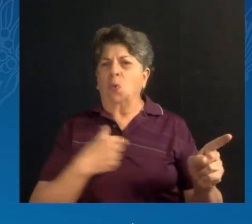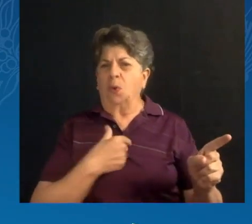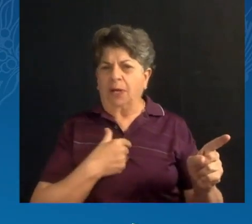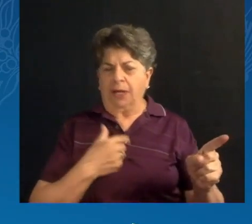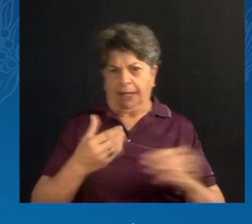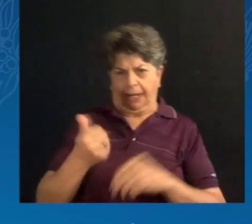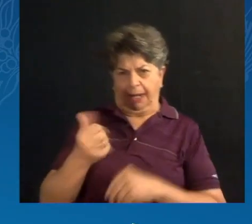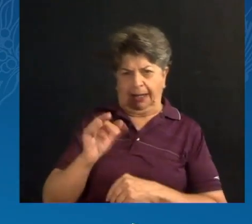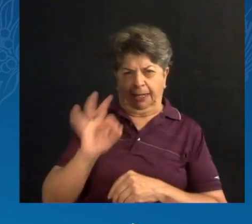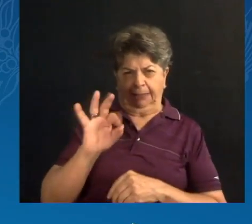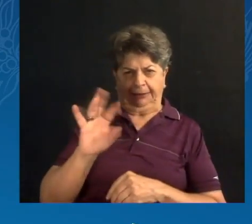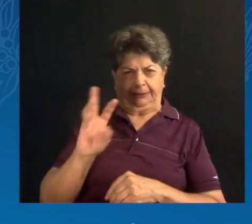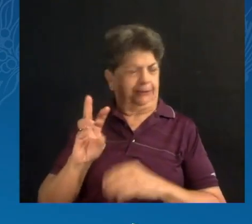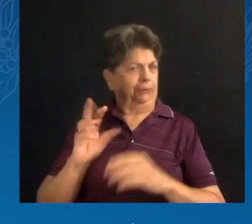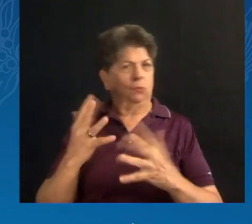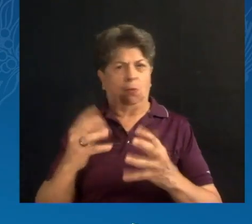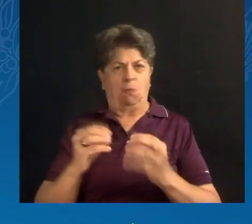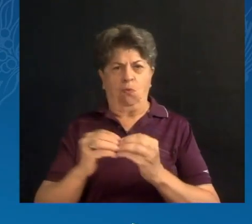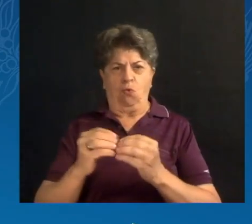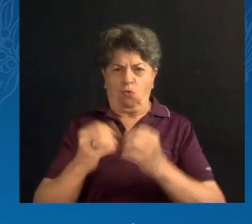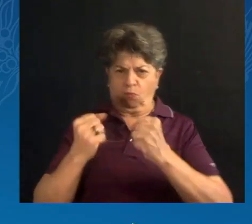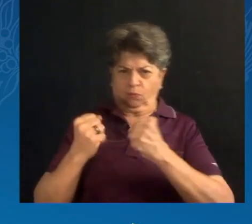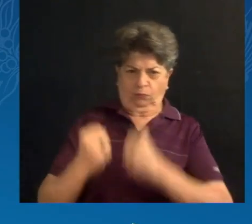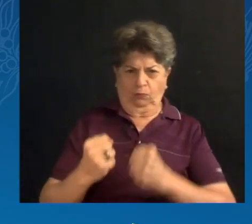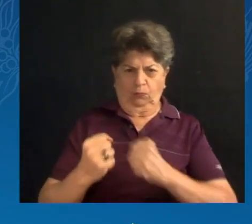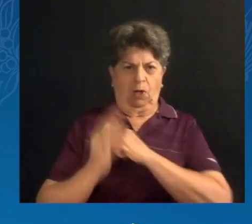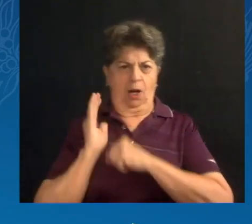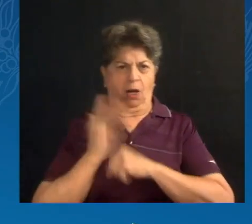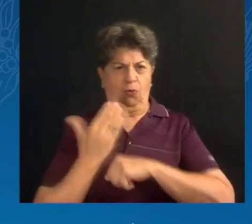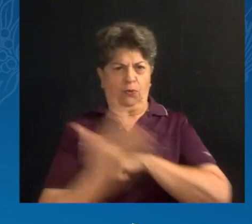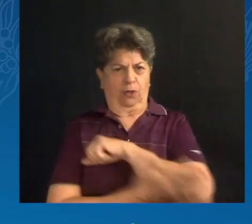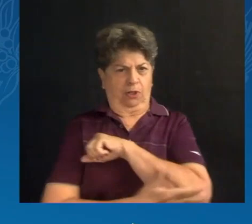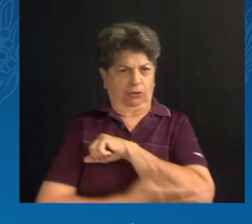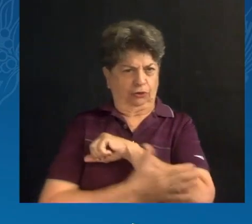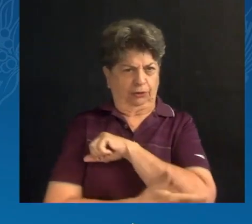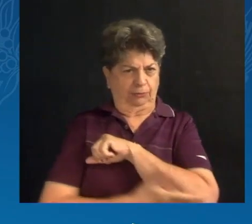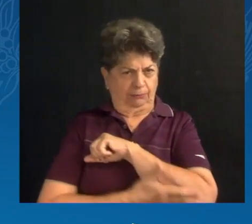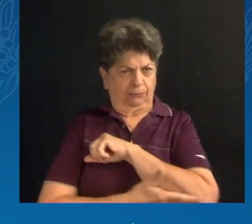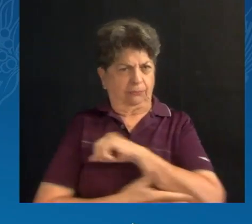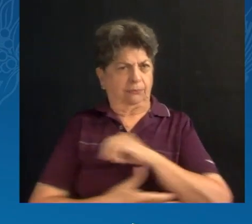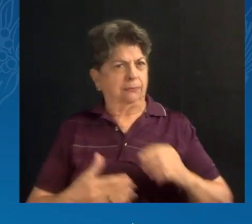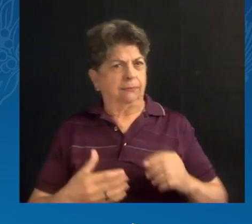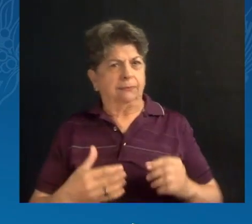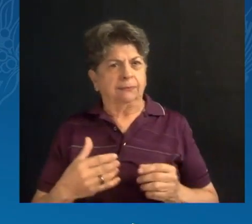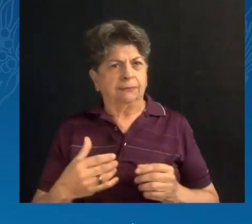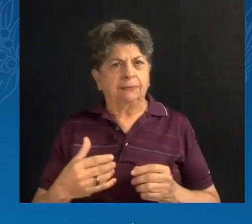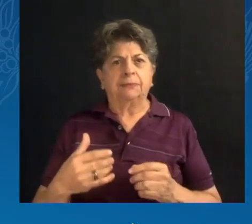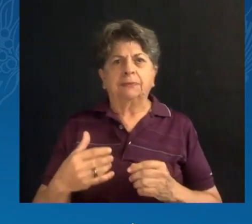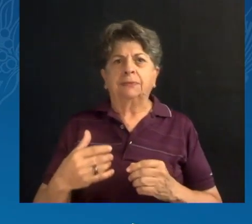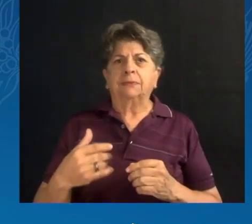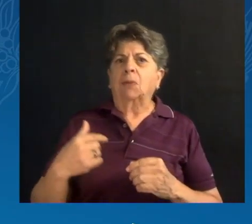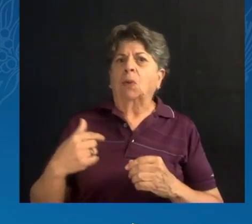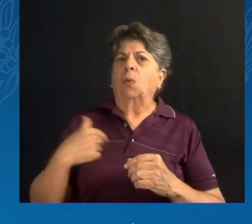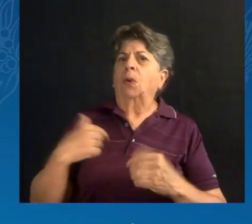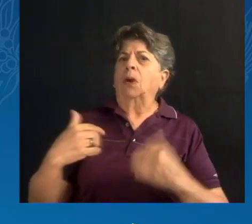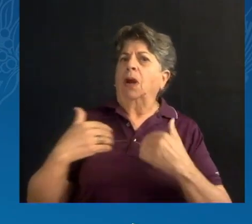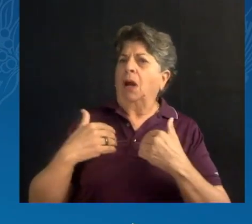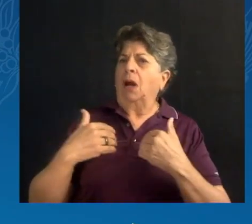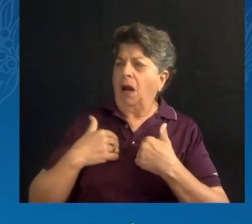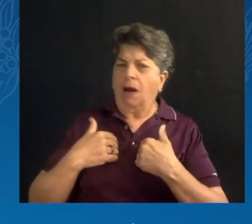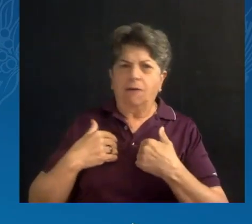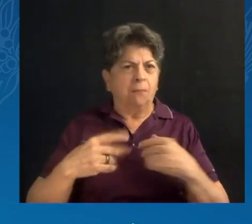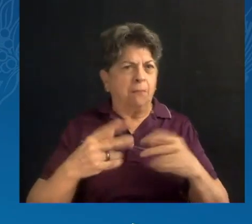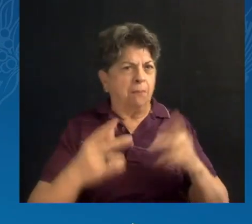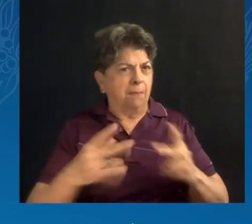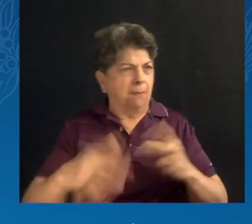regard us an oasis of democracy for us. So, and for us, United States is not